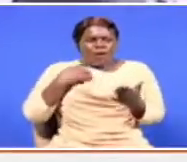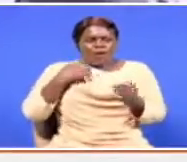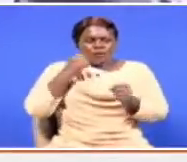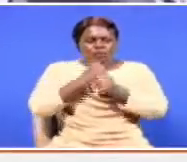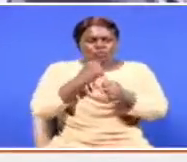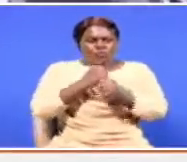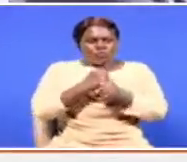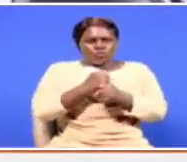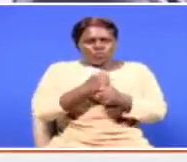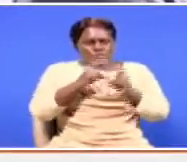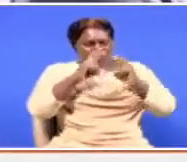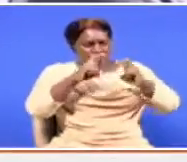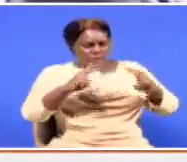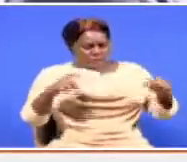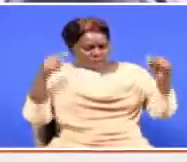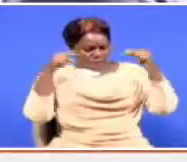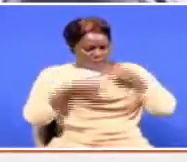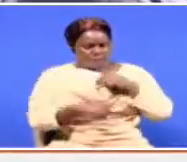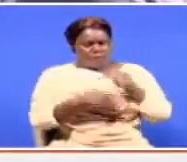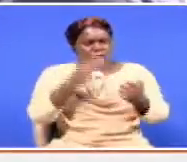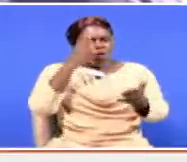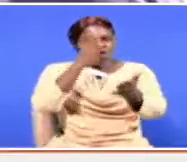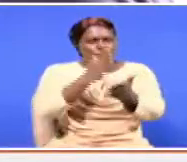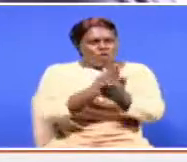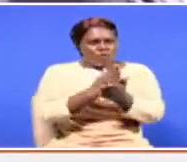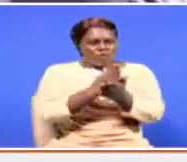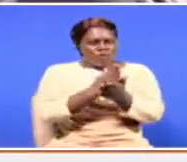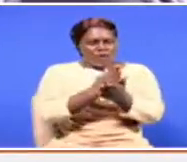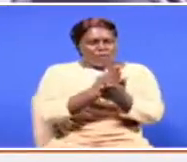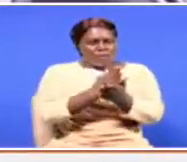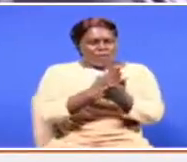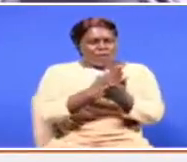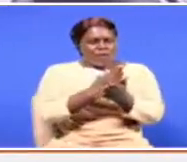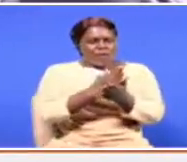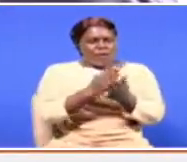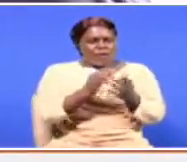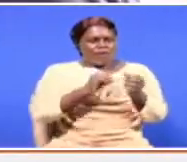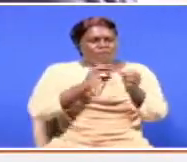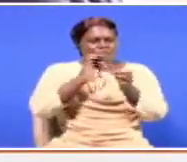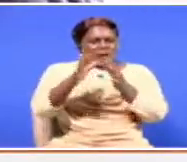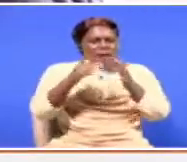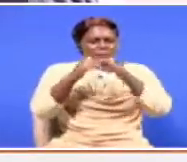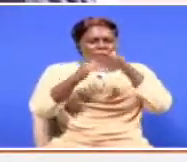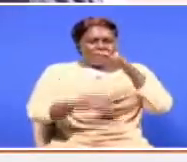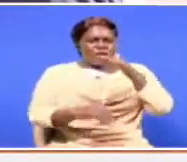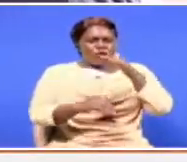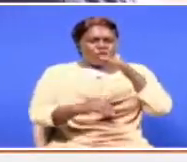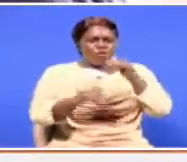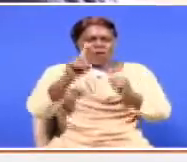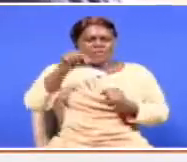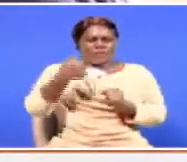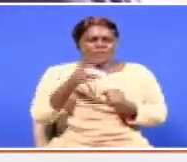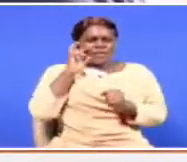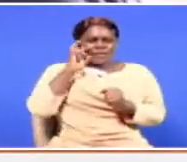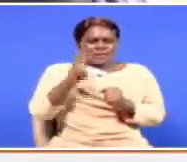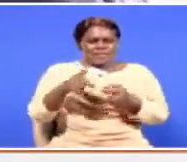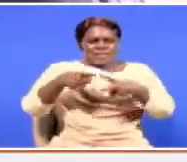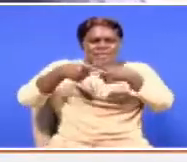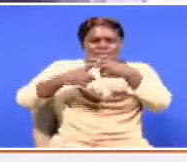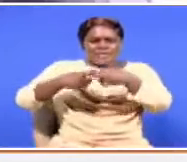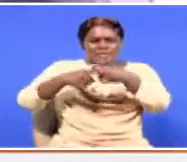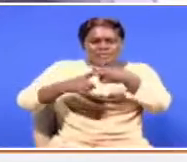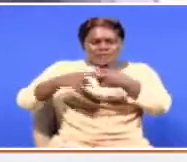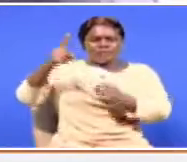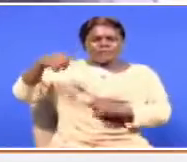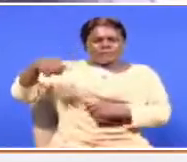a 59-point check. To confirm the mileage is below 100,000 kilometers, to check if the engine is